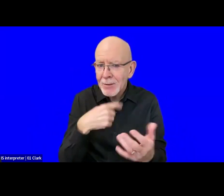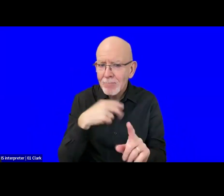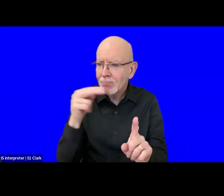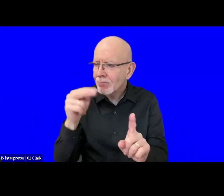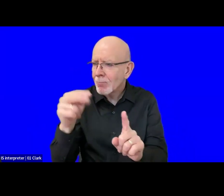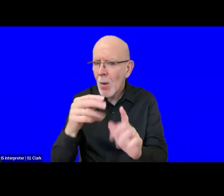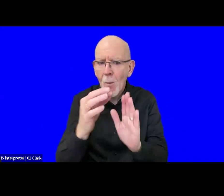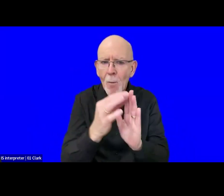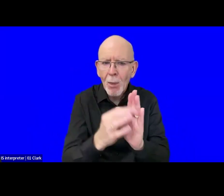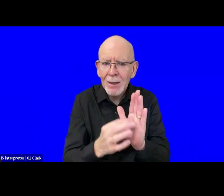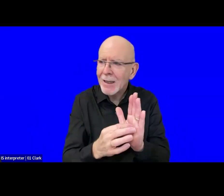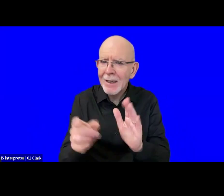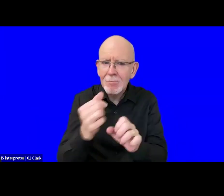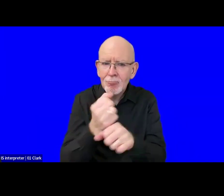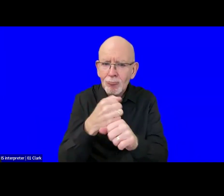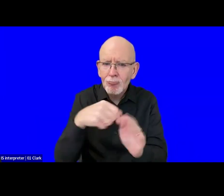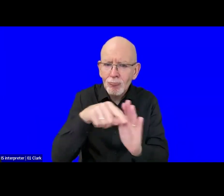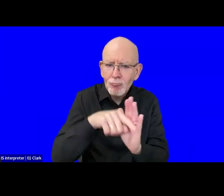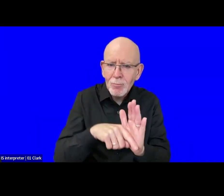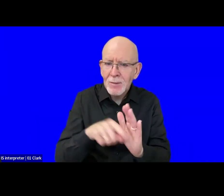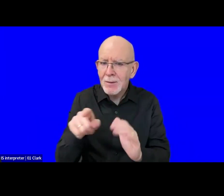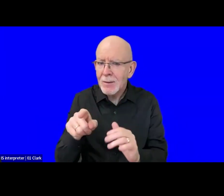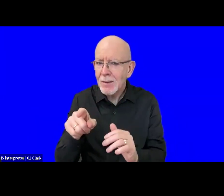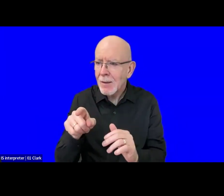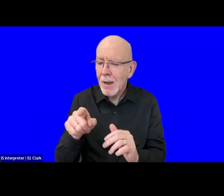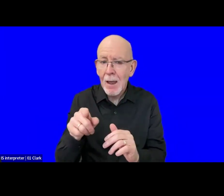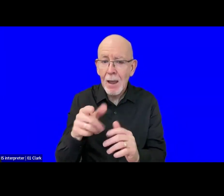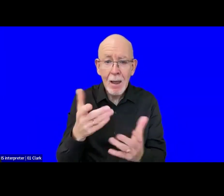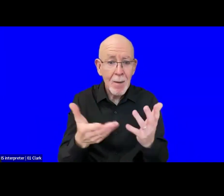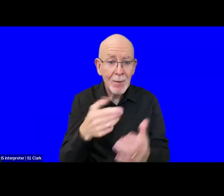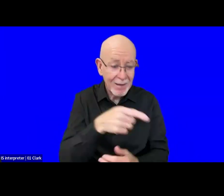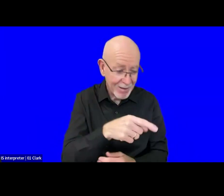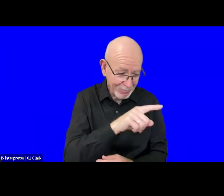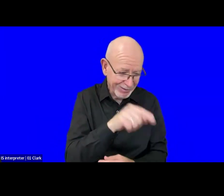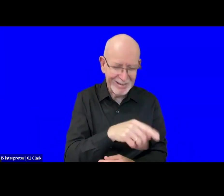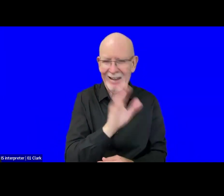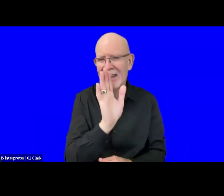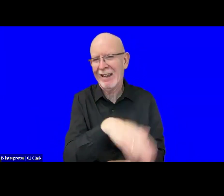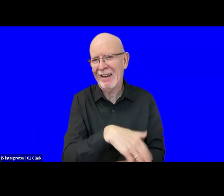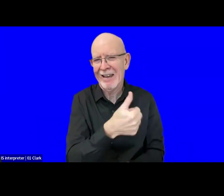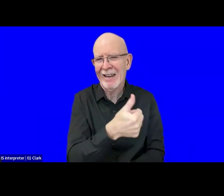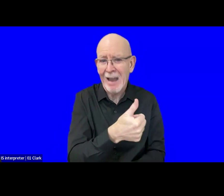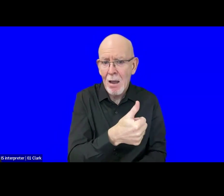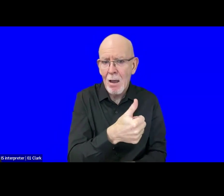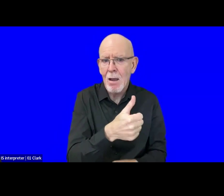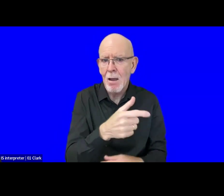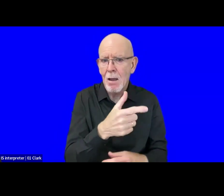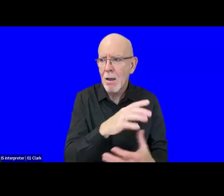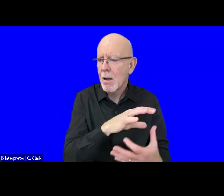presentation. What is the overall cost of this or extra cost of related to